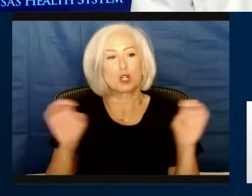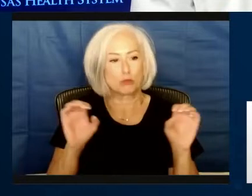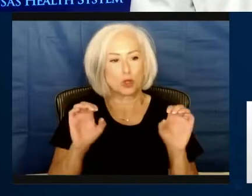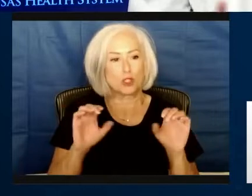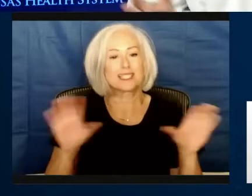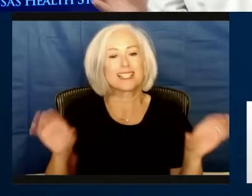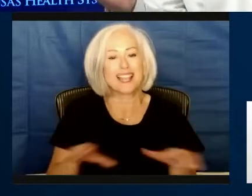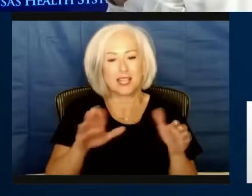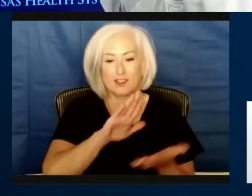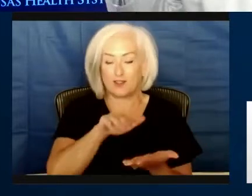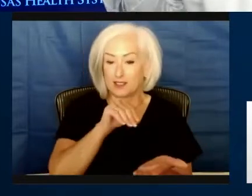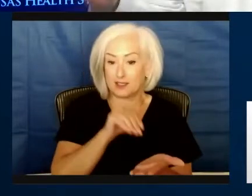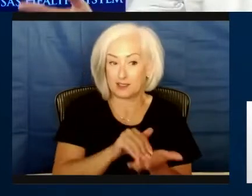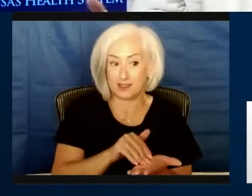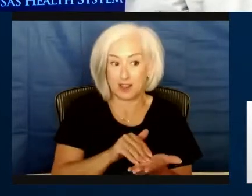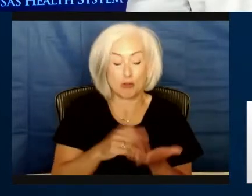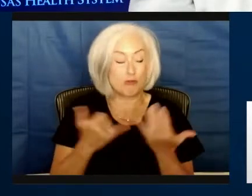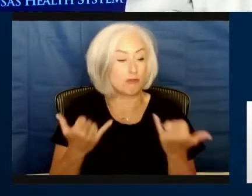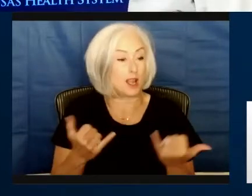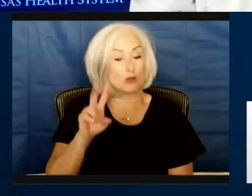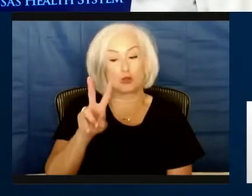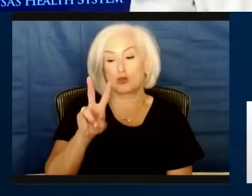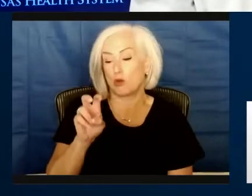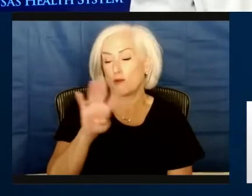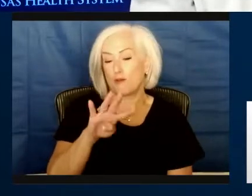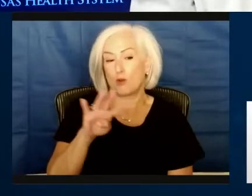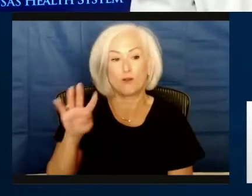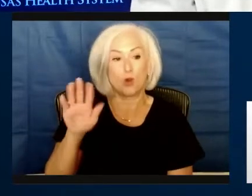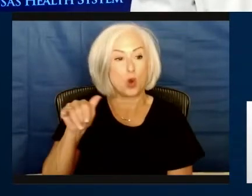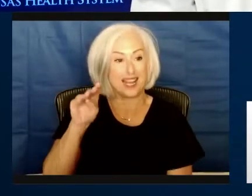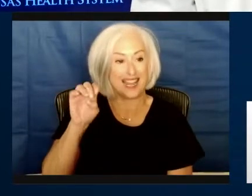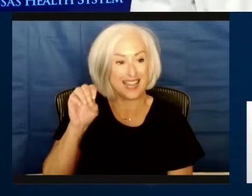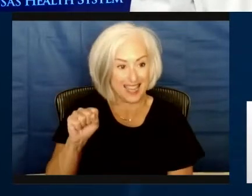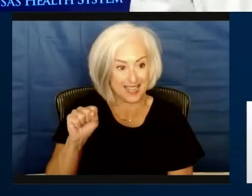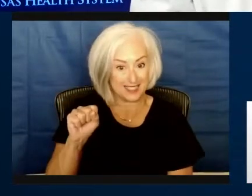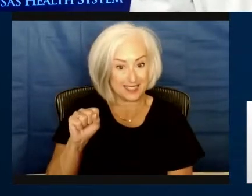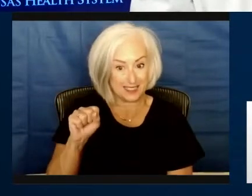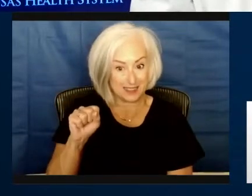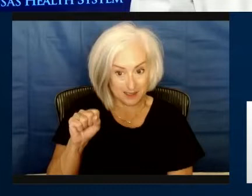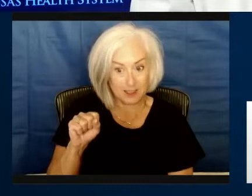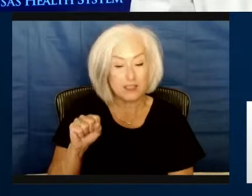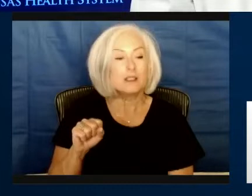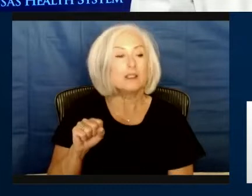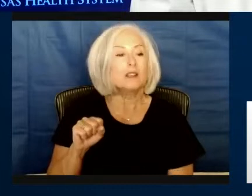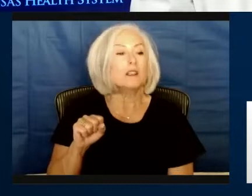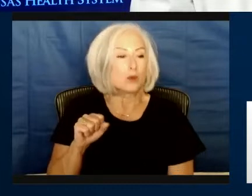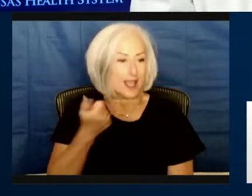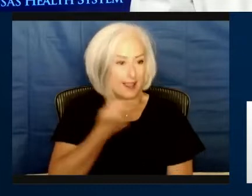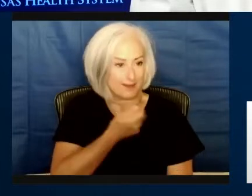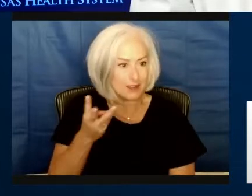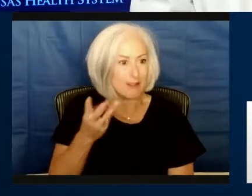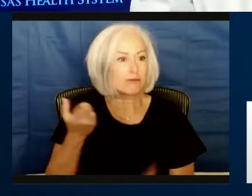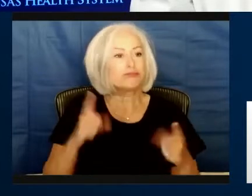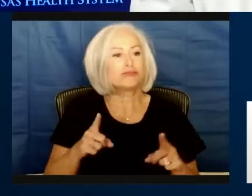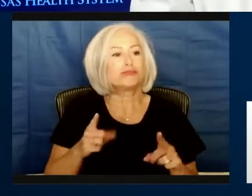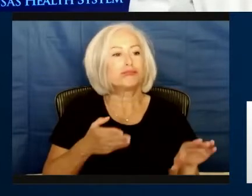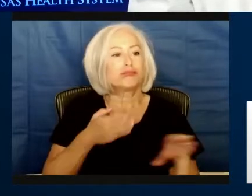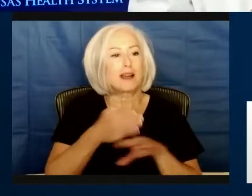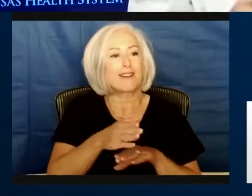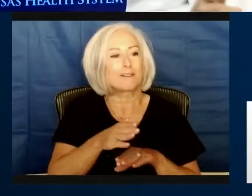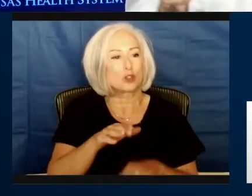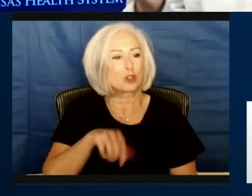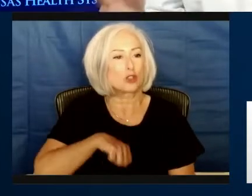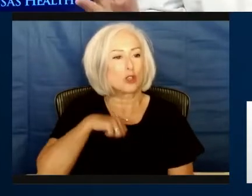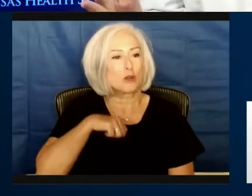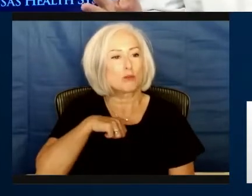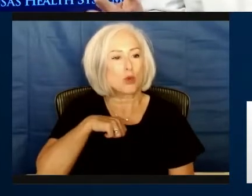with 244, with 43 added over the weekend after Pride Plus. Talk to us a little bit about that. And now it looks like